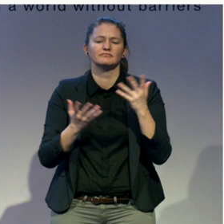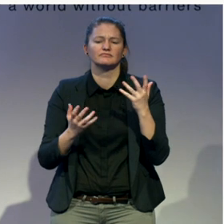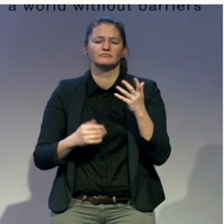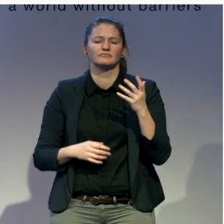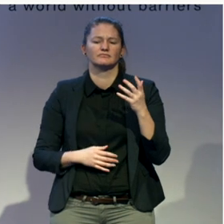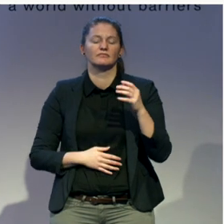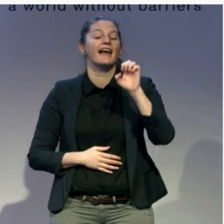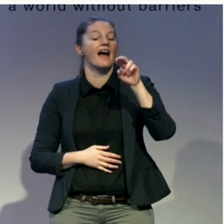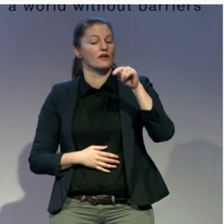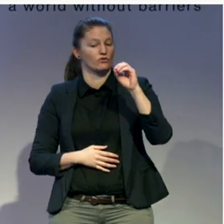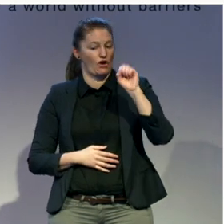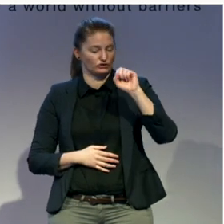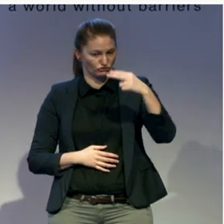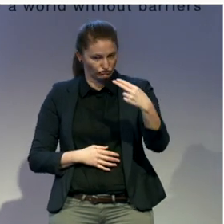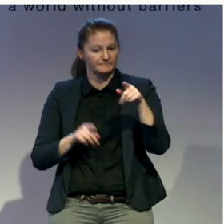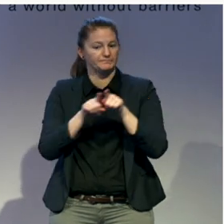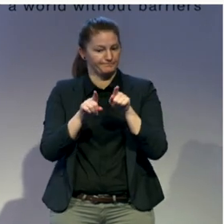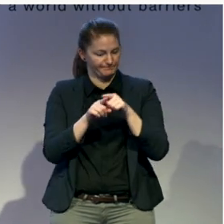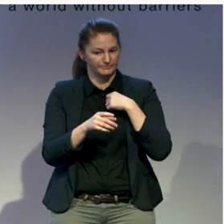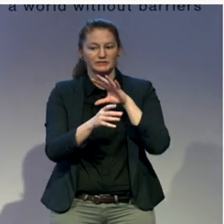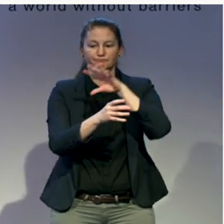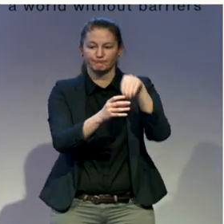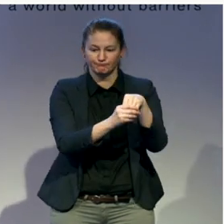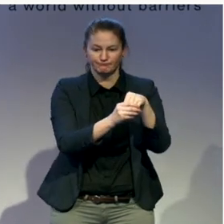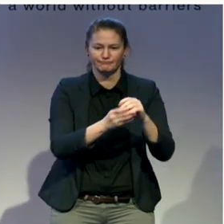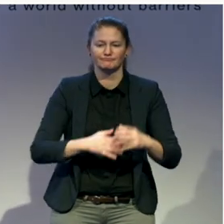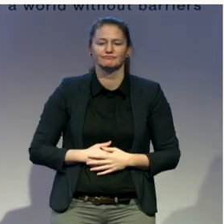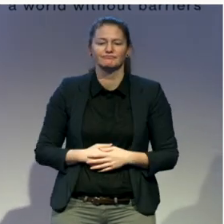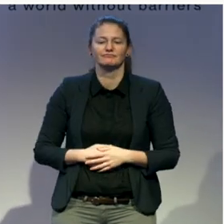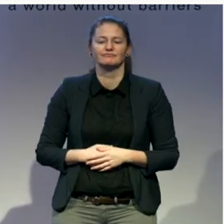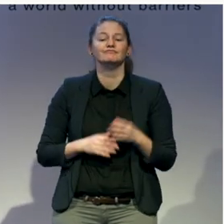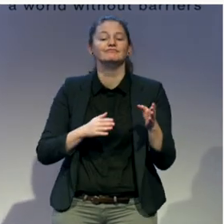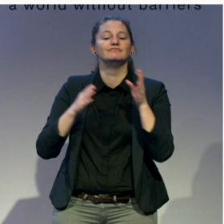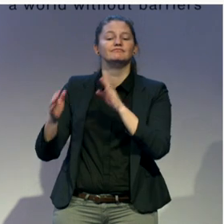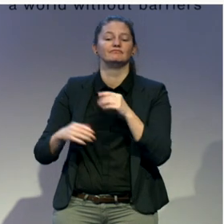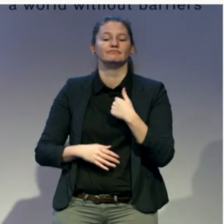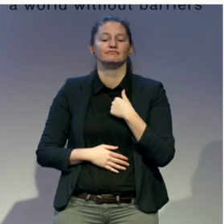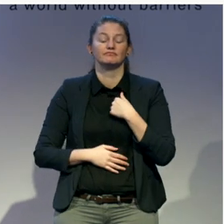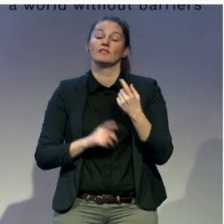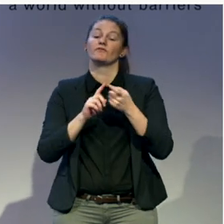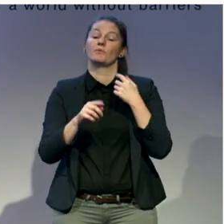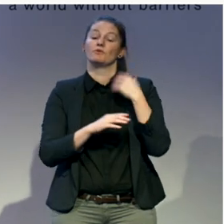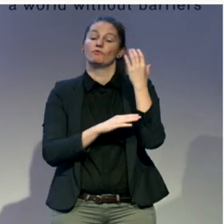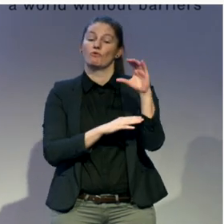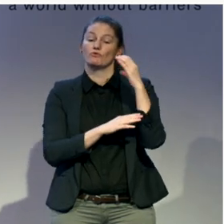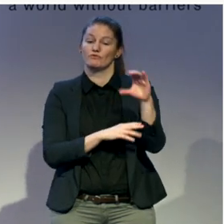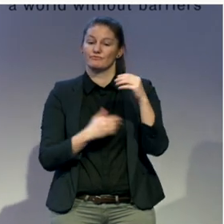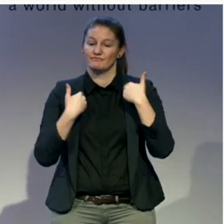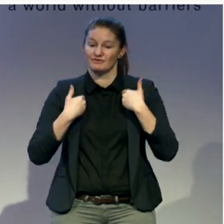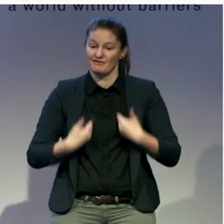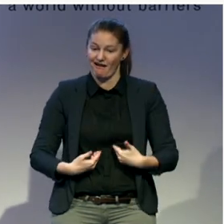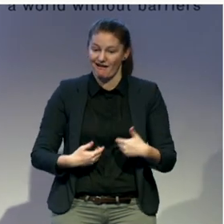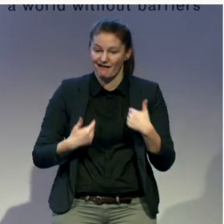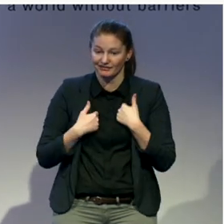project, I represent the voice of the families and the person with intellectual disabilities that participate in our